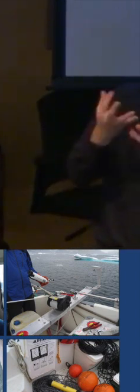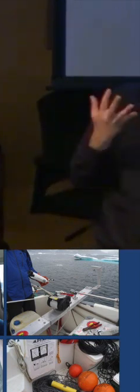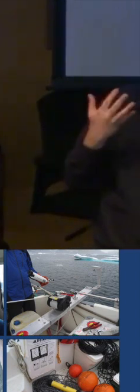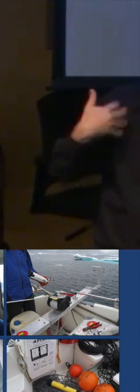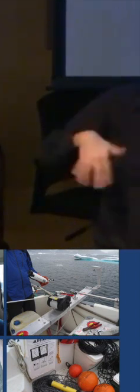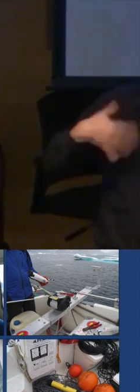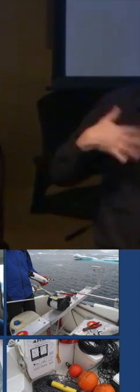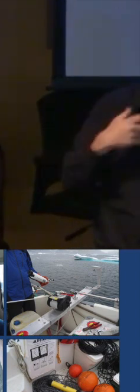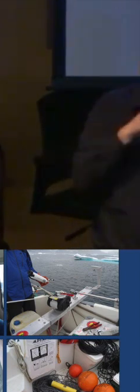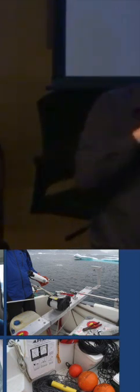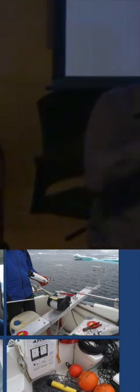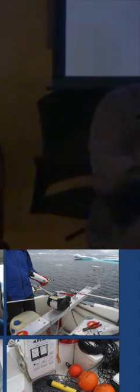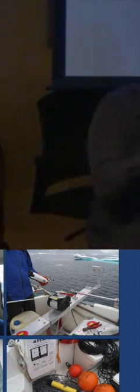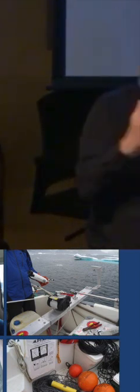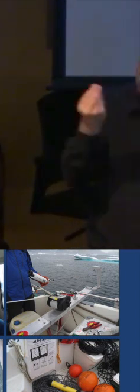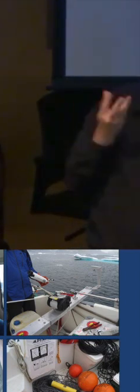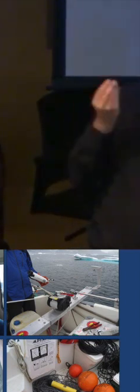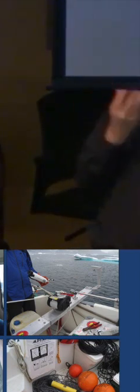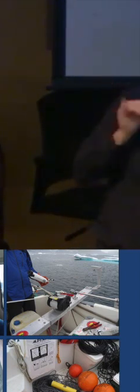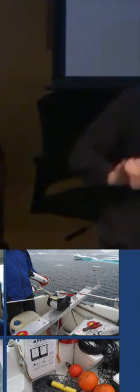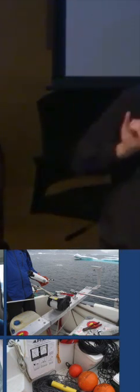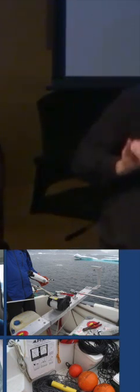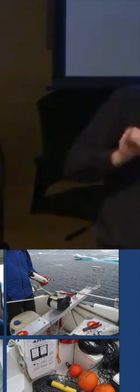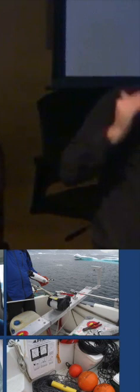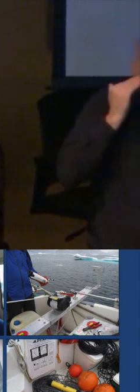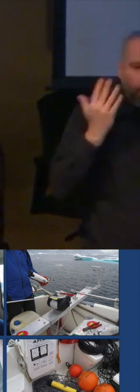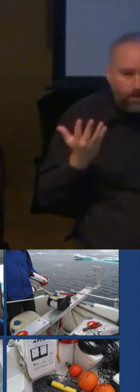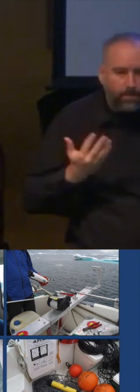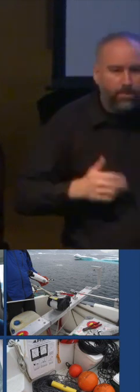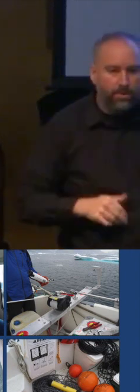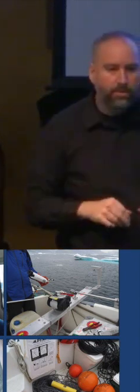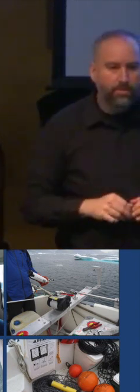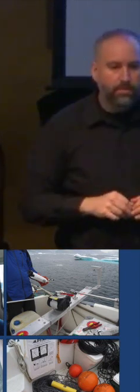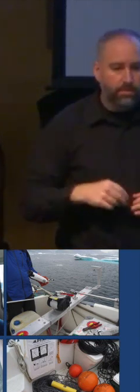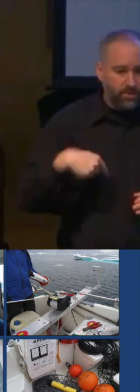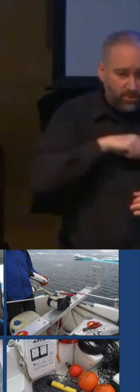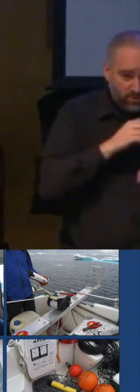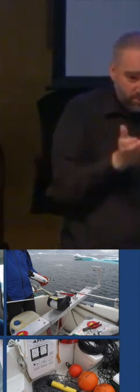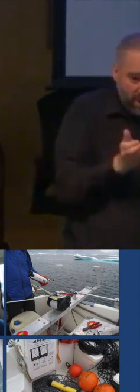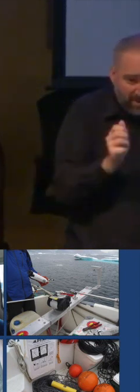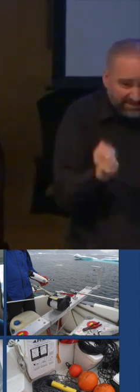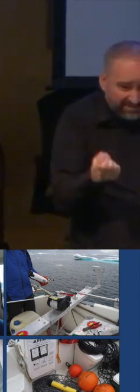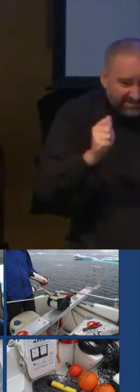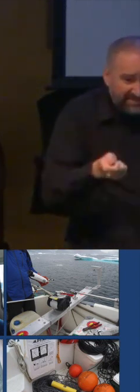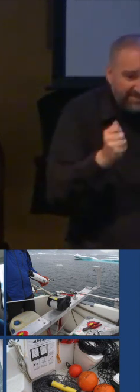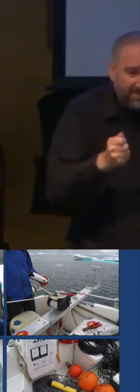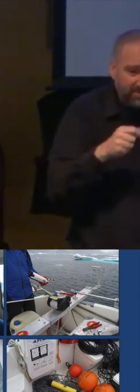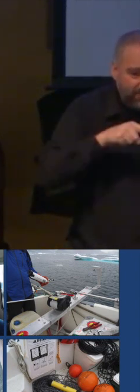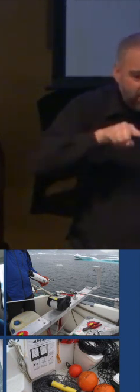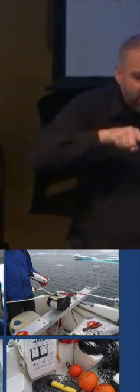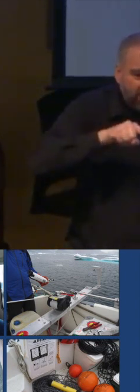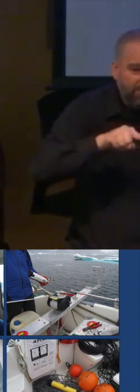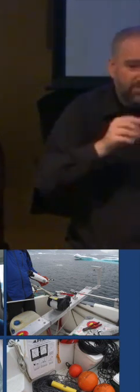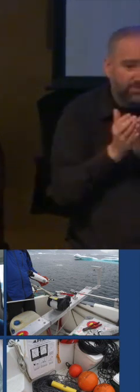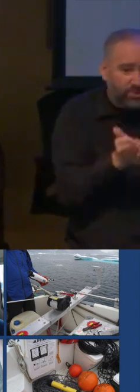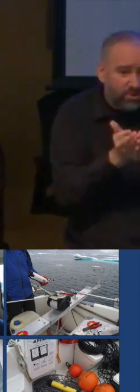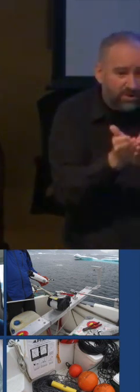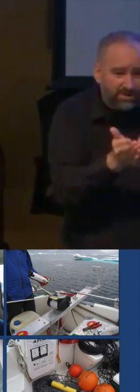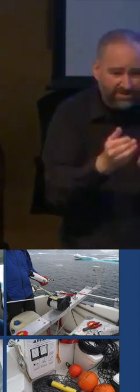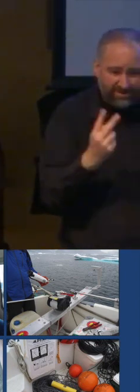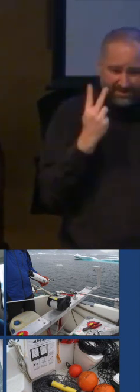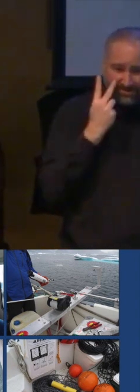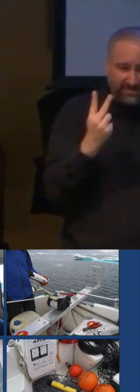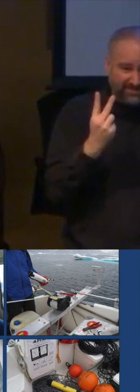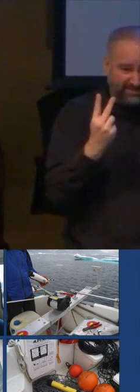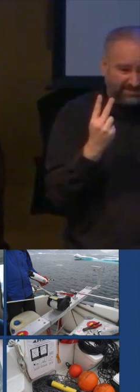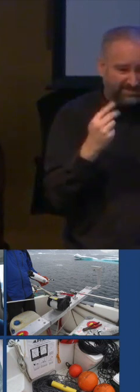we adapted the boat to be a research vessel. You can see the fishing reel, instruments hanging off the side